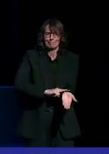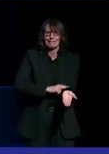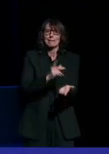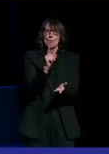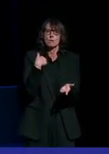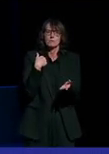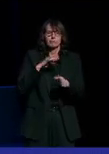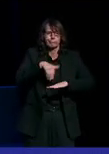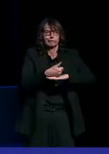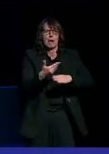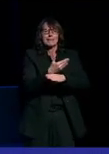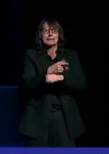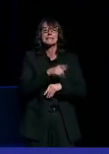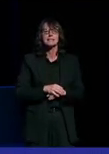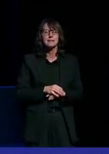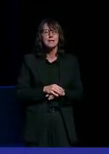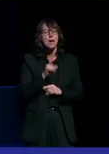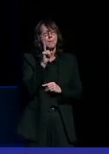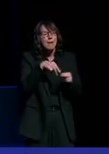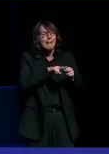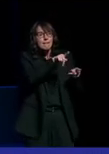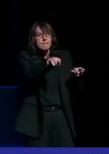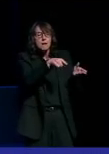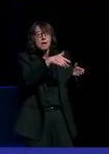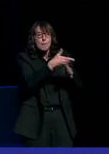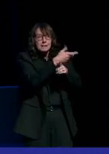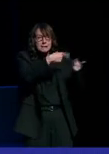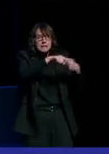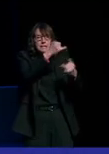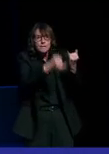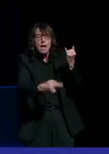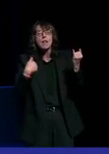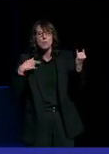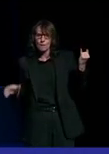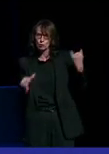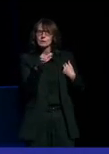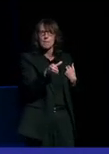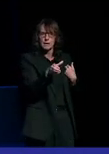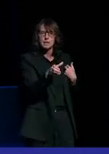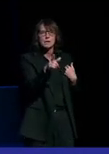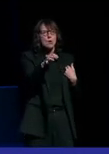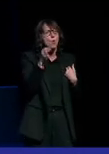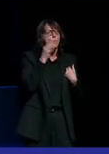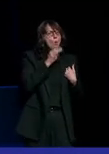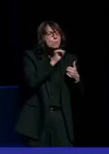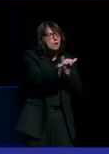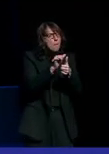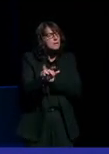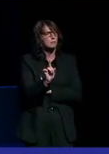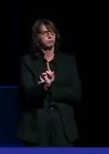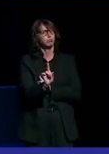know that government must step in if there is market failure. Our water companies have a lot to answer